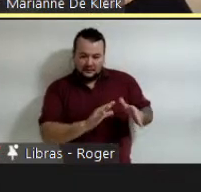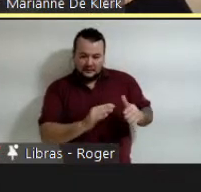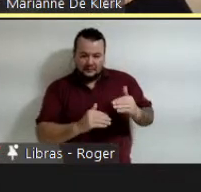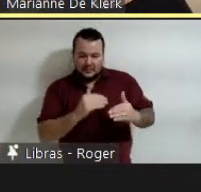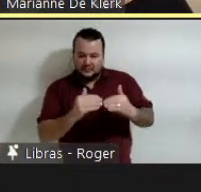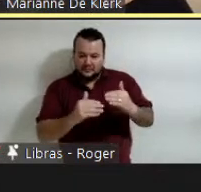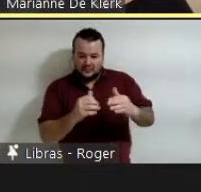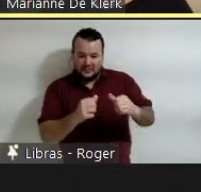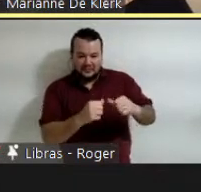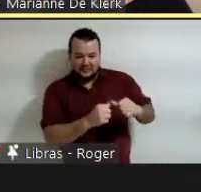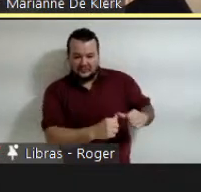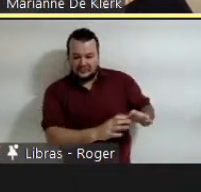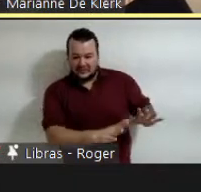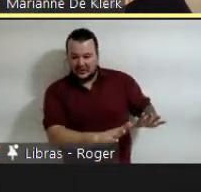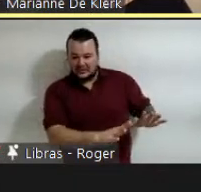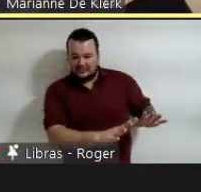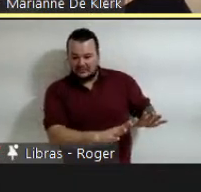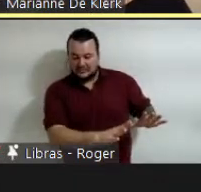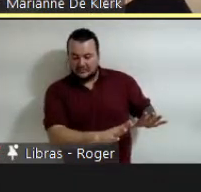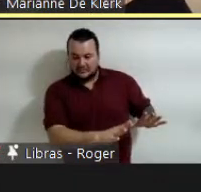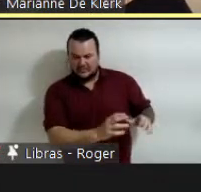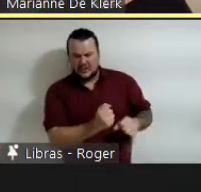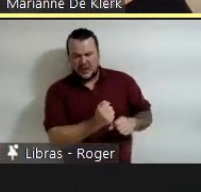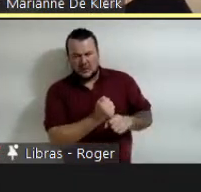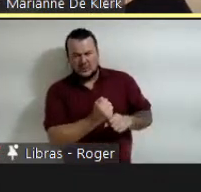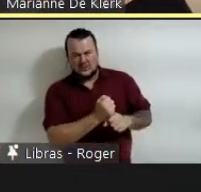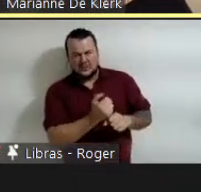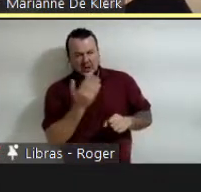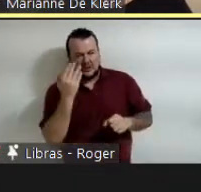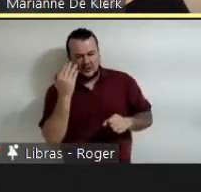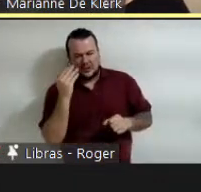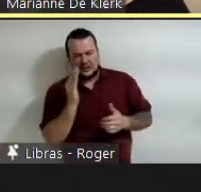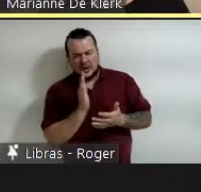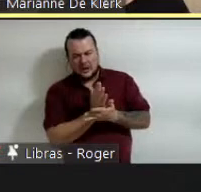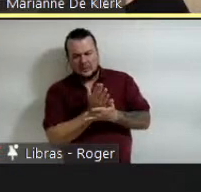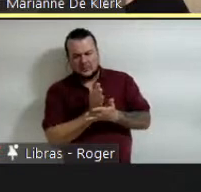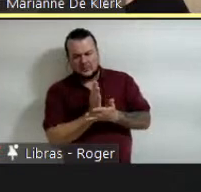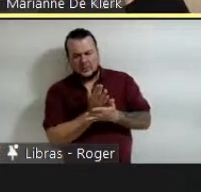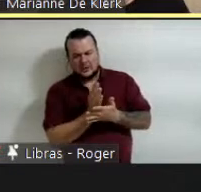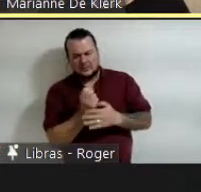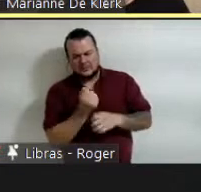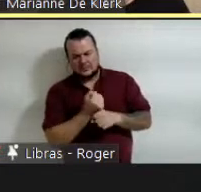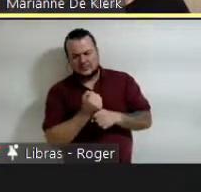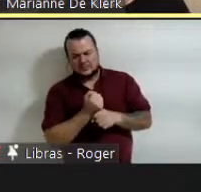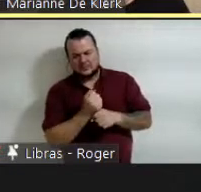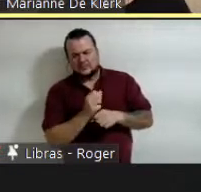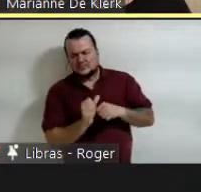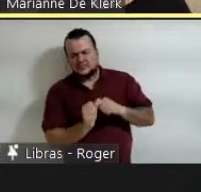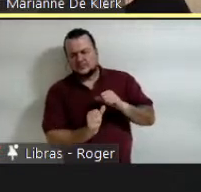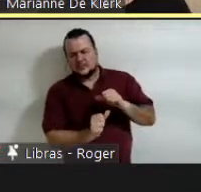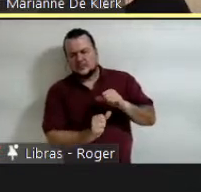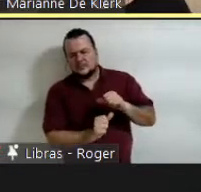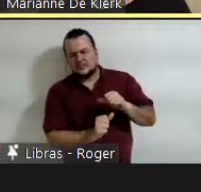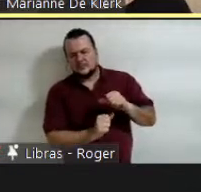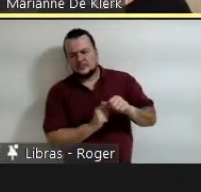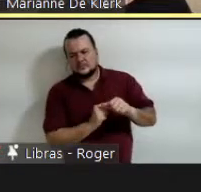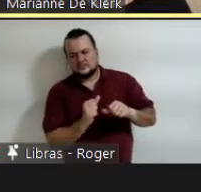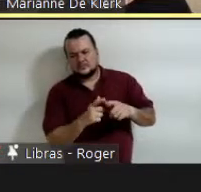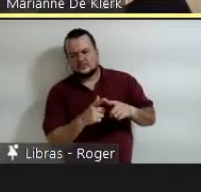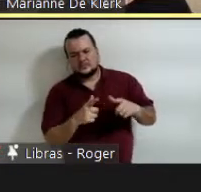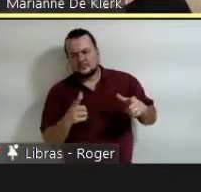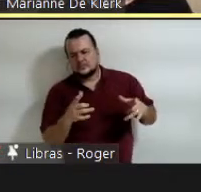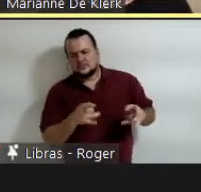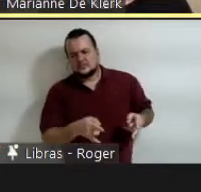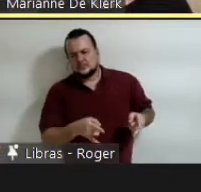The students started conceptualizing how these large blocks with a lot of leftover space in the centers can be